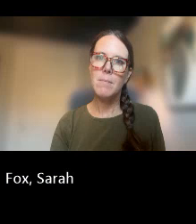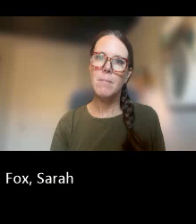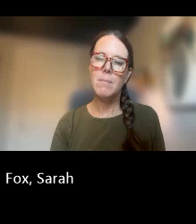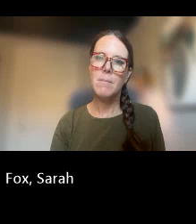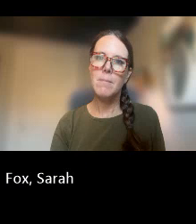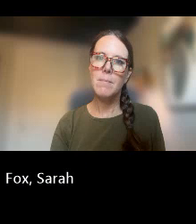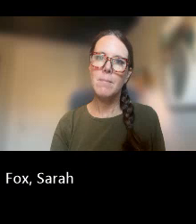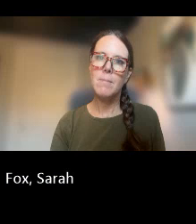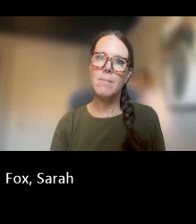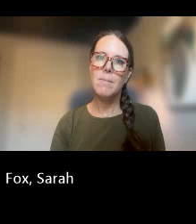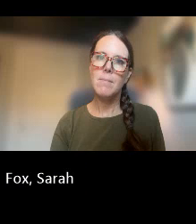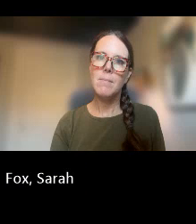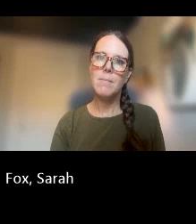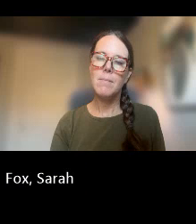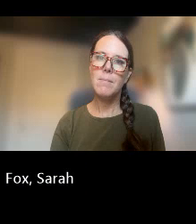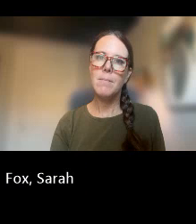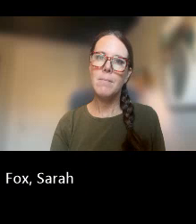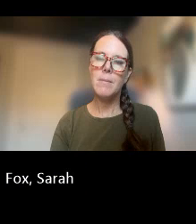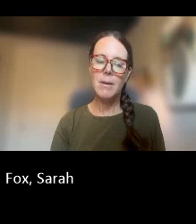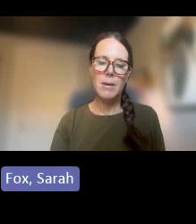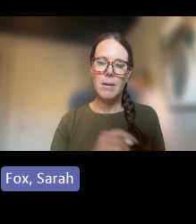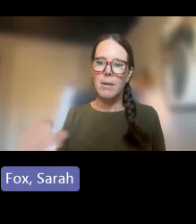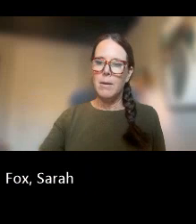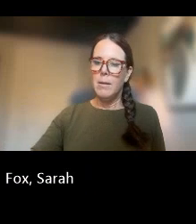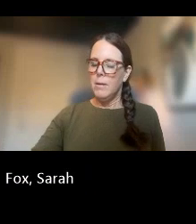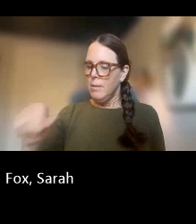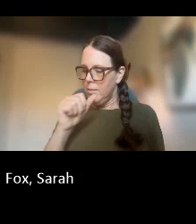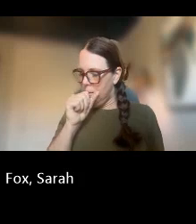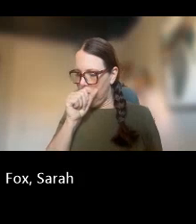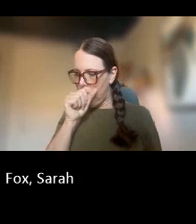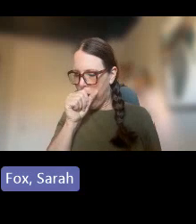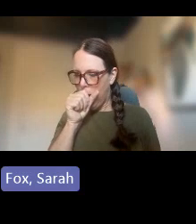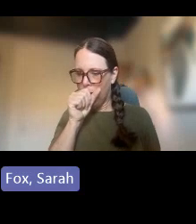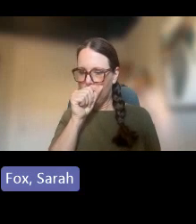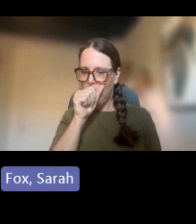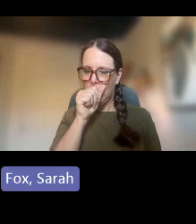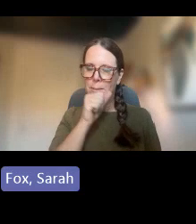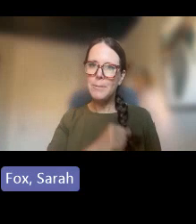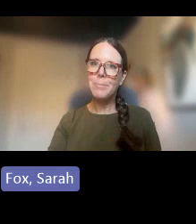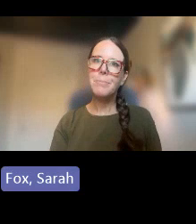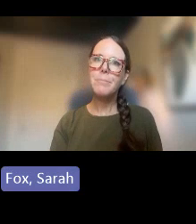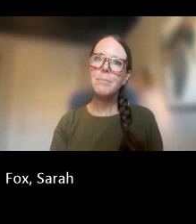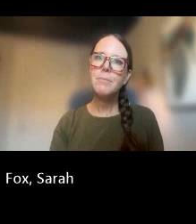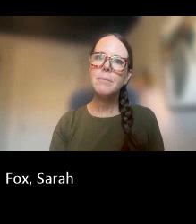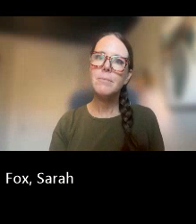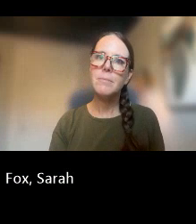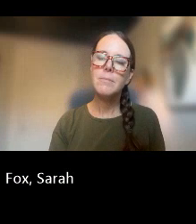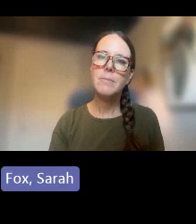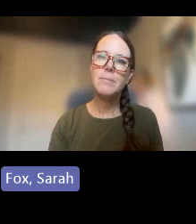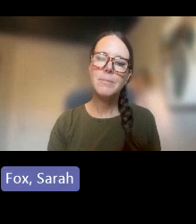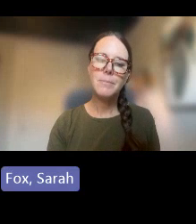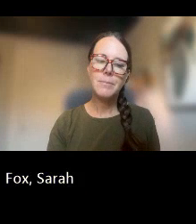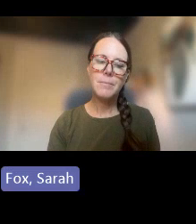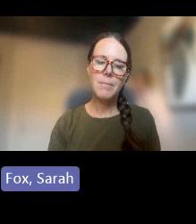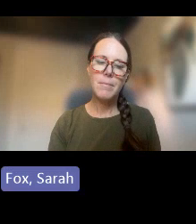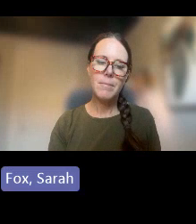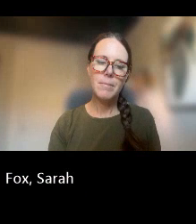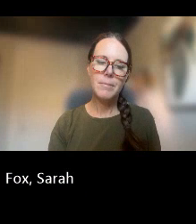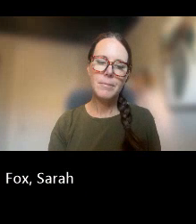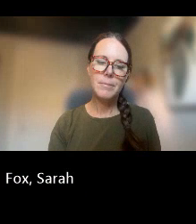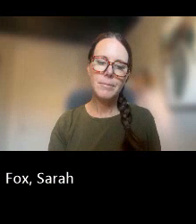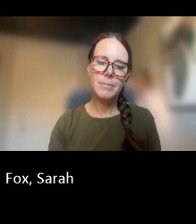marketing strategy once the Main Street promise. So I'd like to see us to continue to support this event, but it does